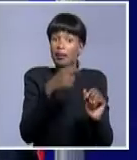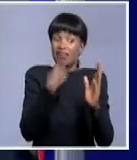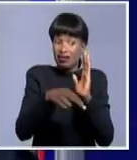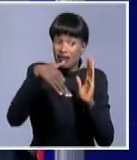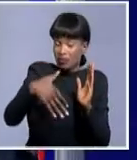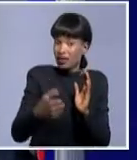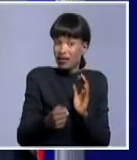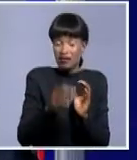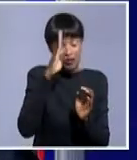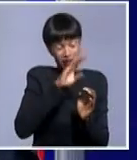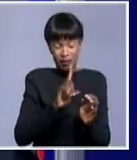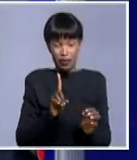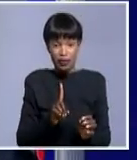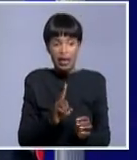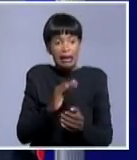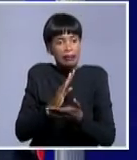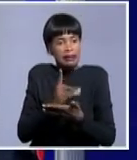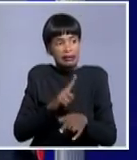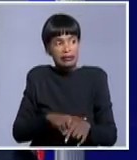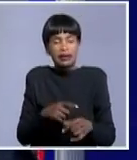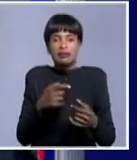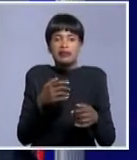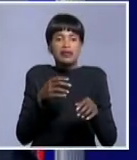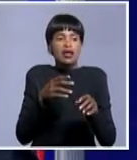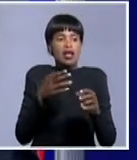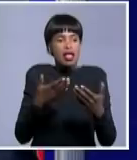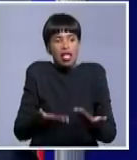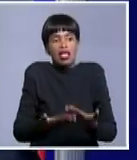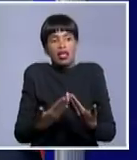place. It's only that we sometimes do not implement the laws correctly.